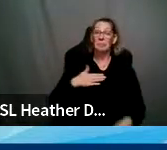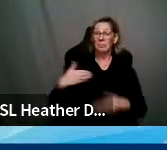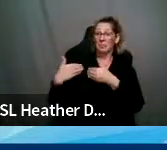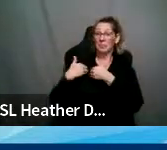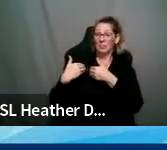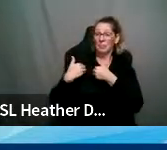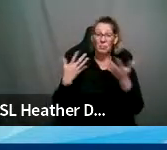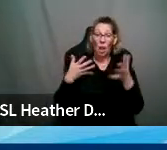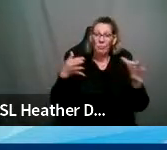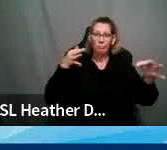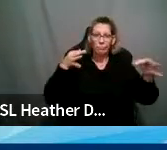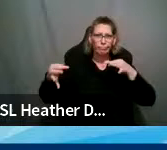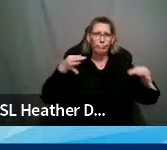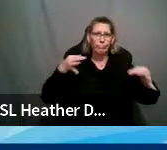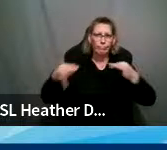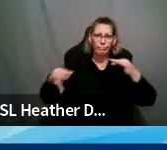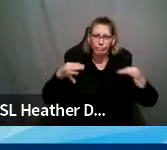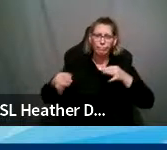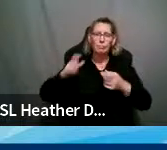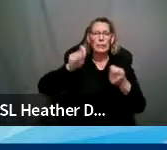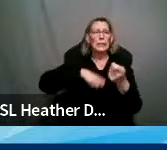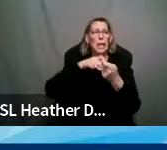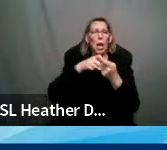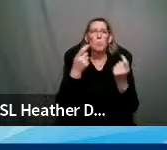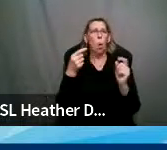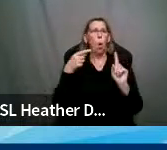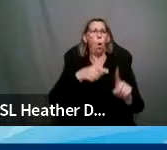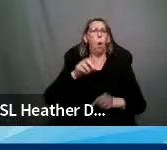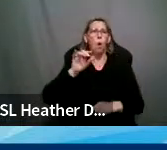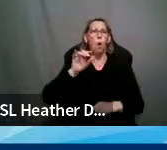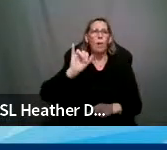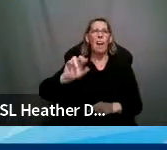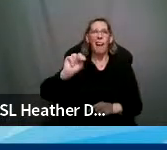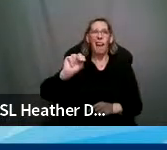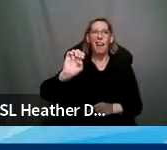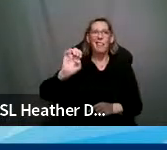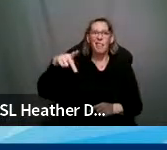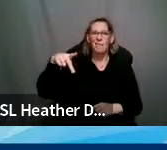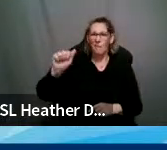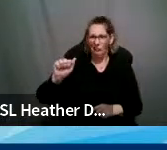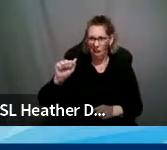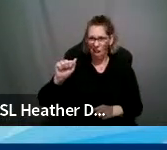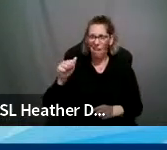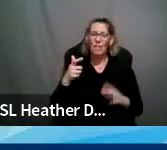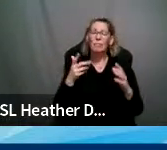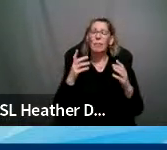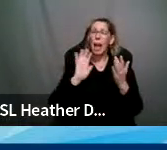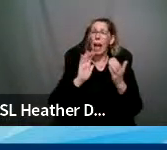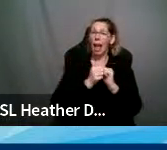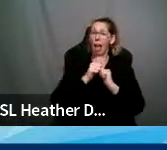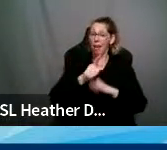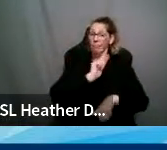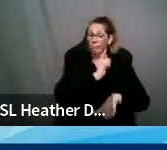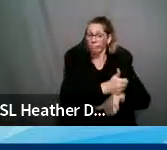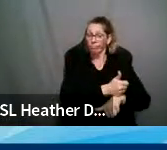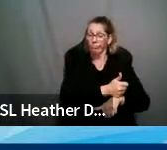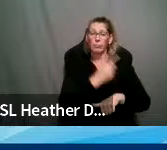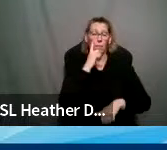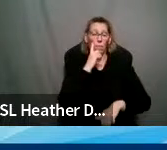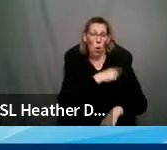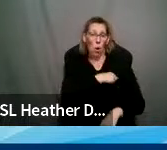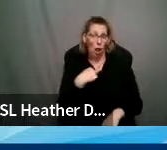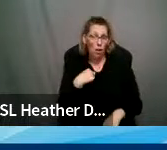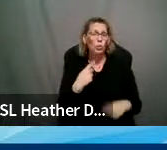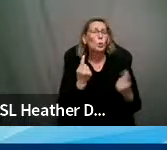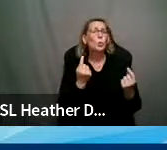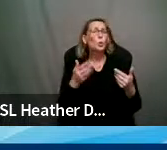through what exactly is the National Environmental Policy Act, how has it created the foundation for us, and how are we moving forward with